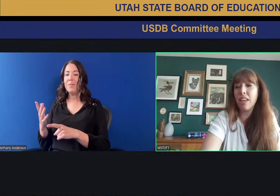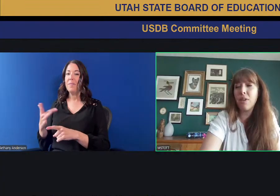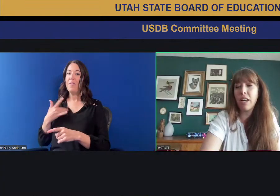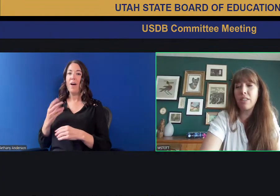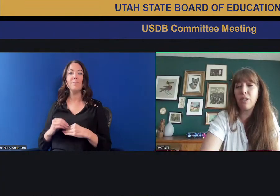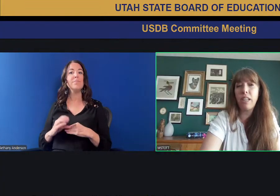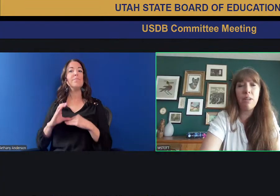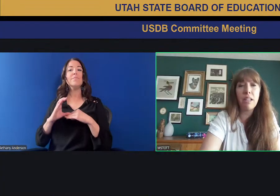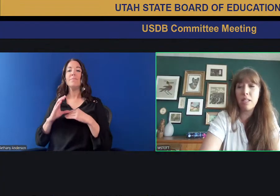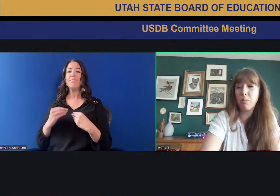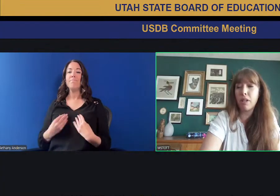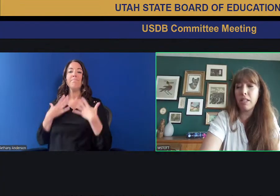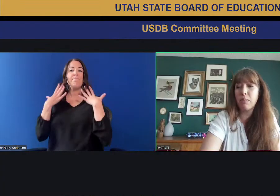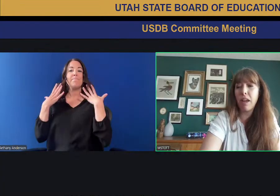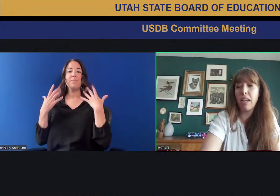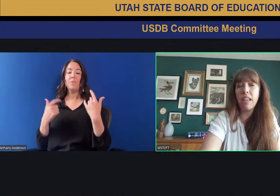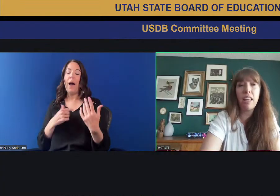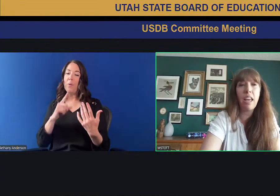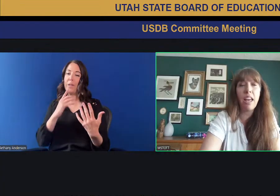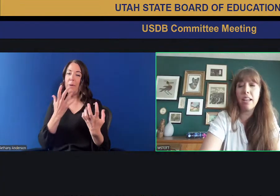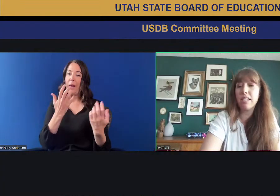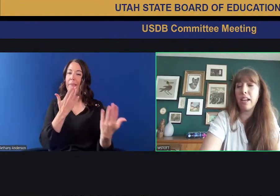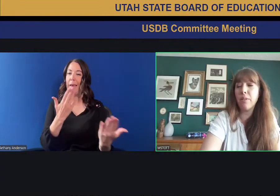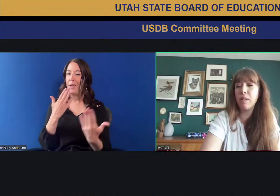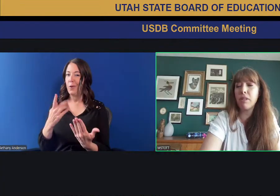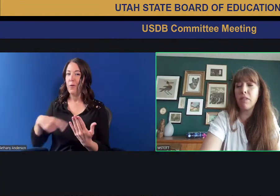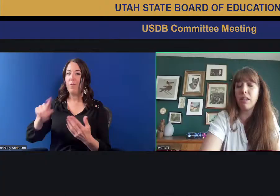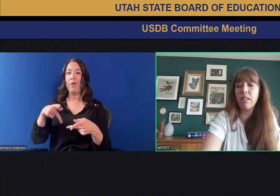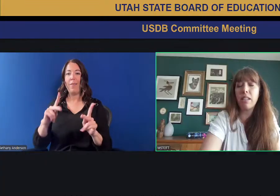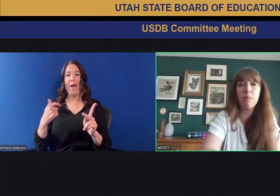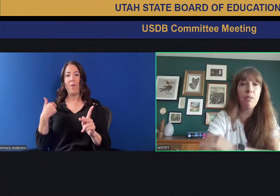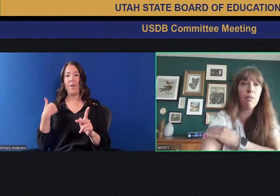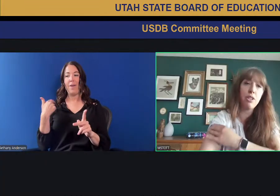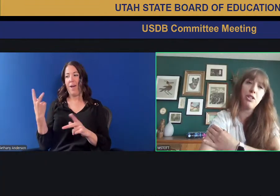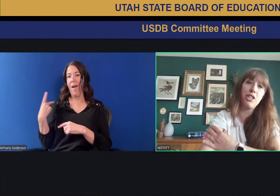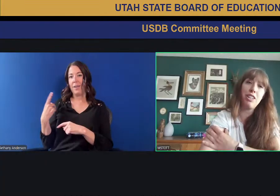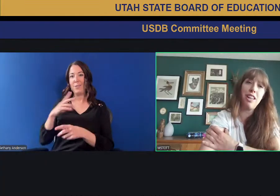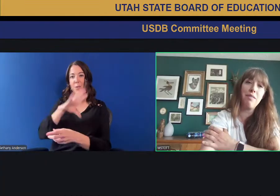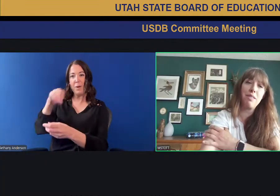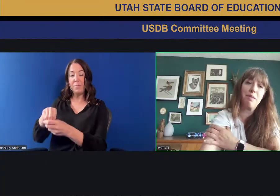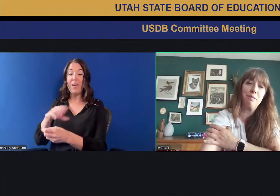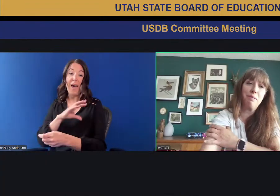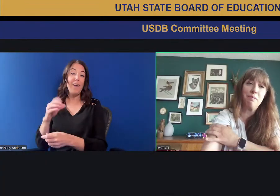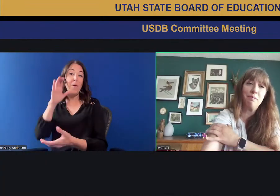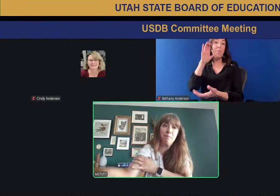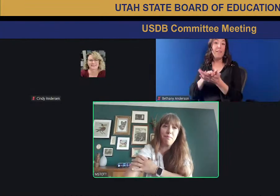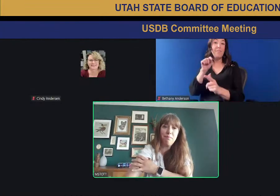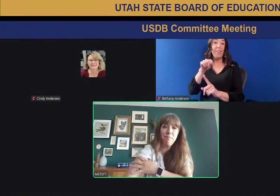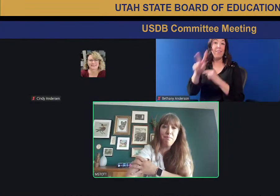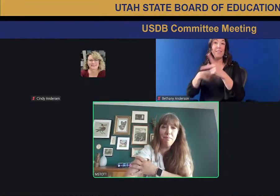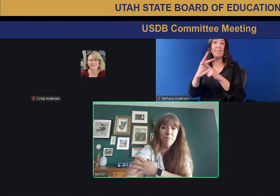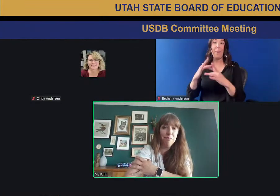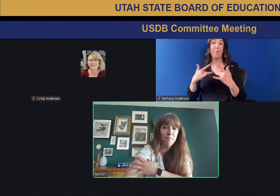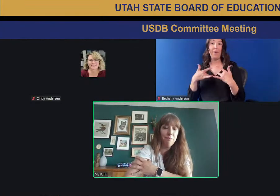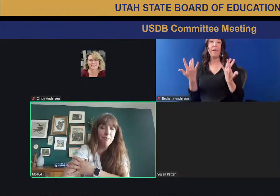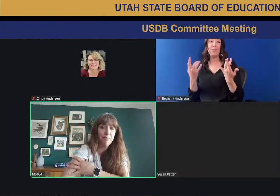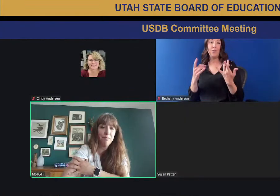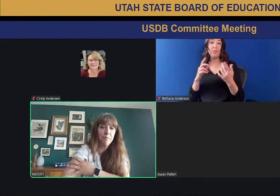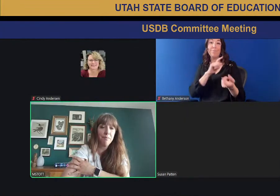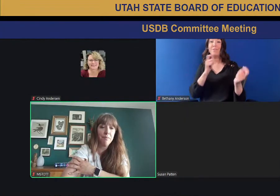to thank you guys for allowing us to participate, and I really believe that these types of adventures change lives.